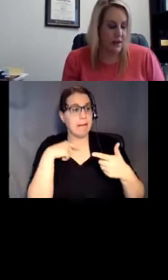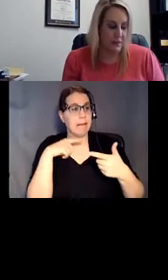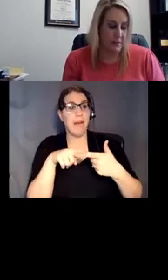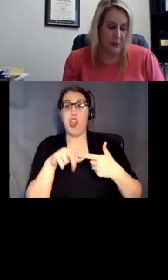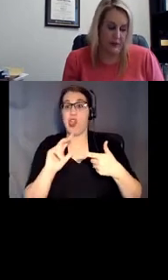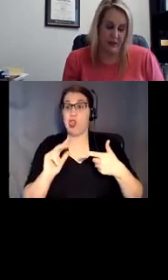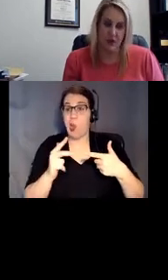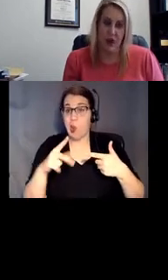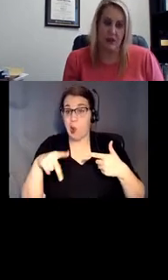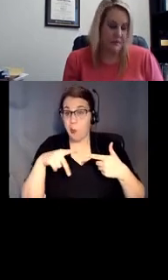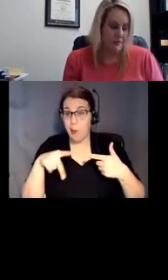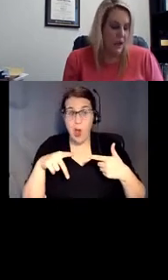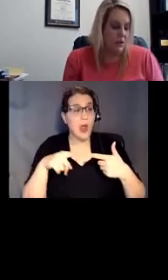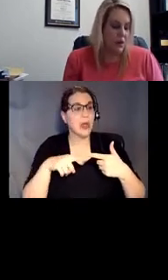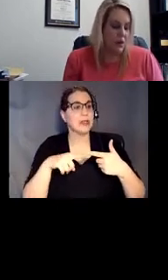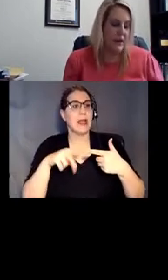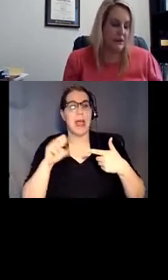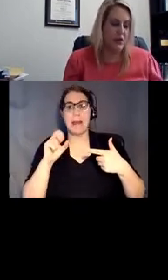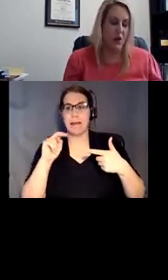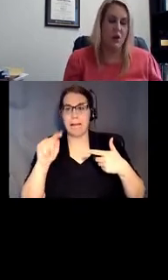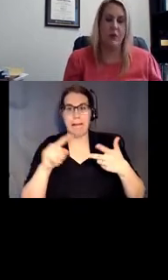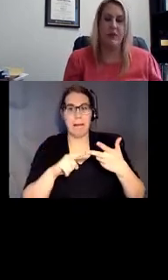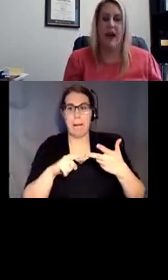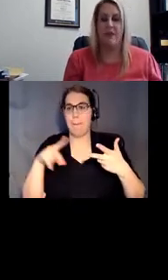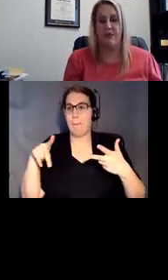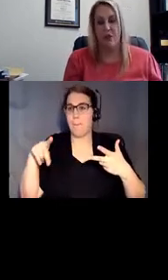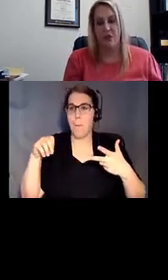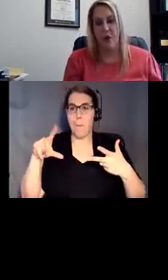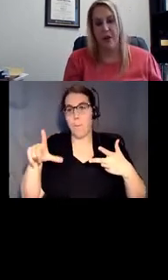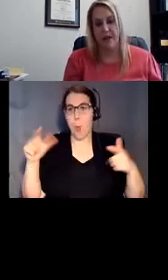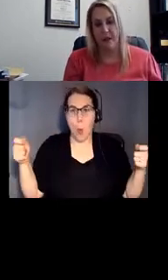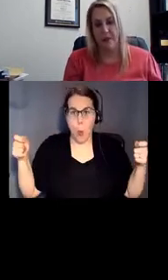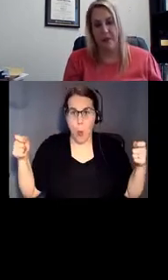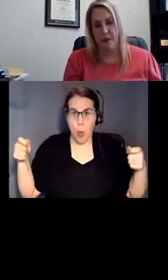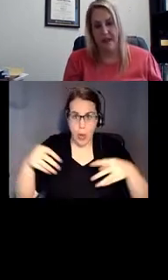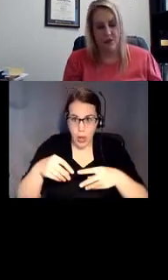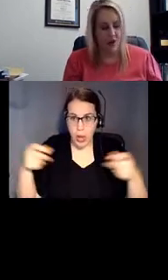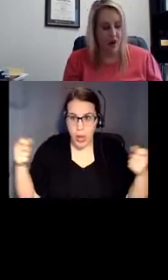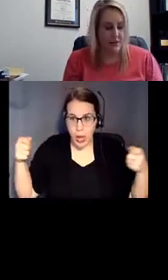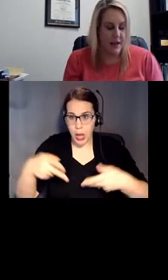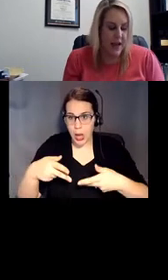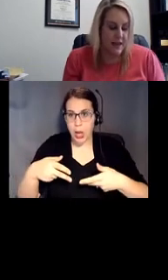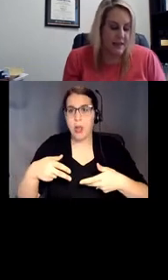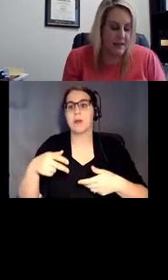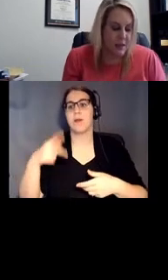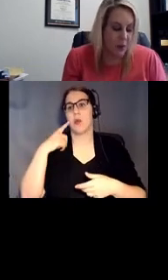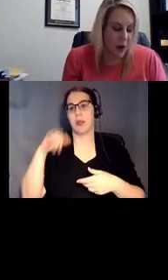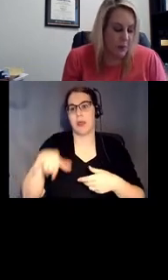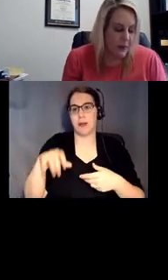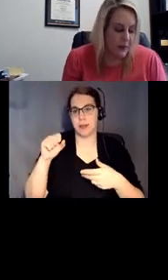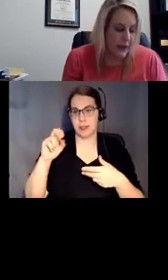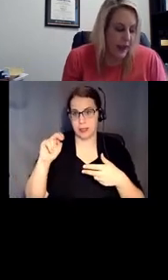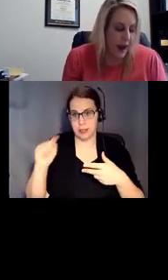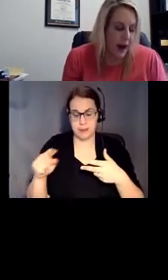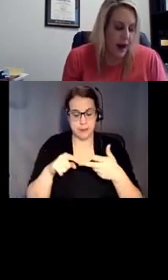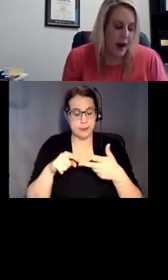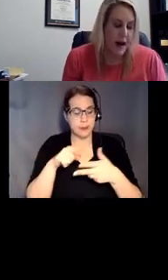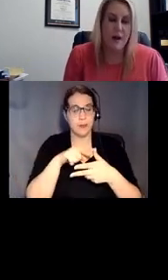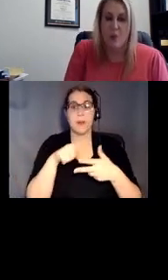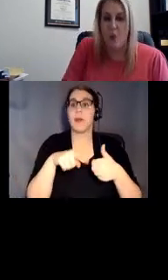pooled supplemental needs trust. So let's start with that first-party supplemental needs trust. This is